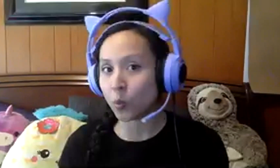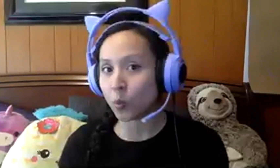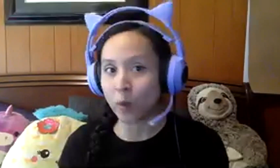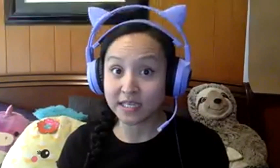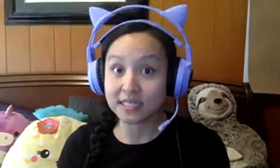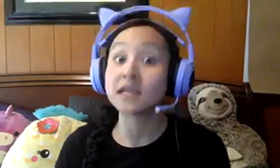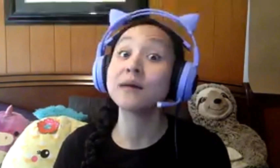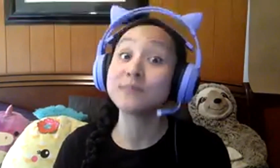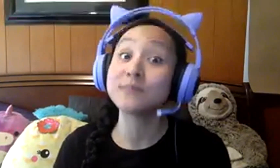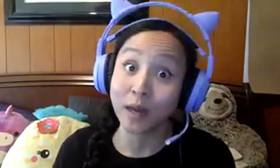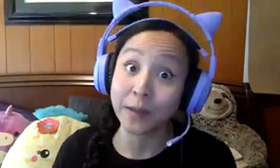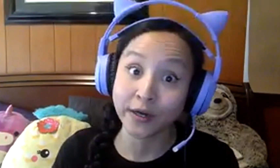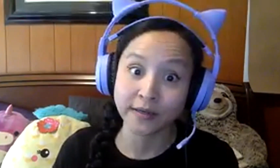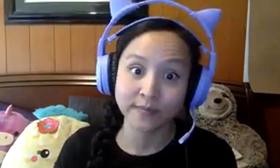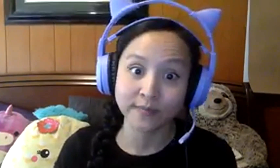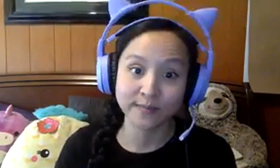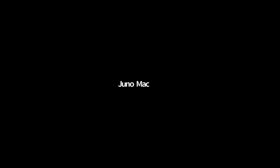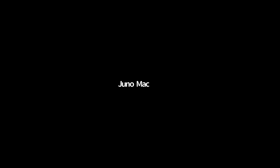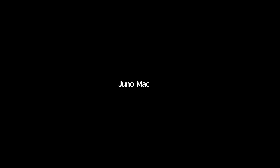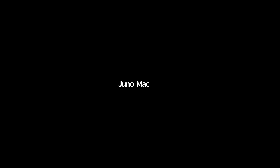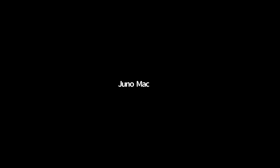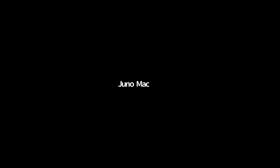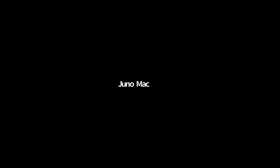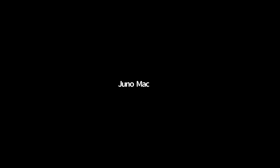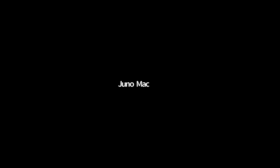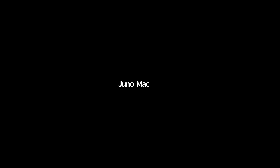records get wiped at 18 and I'm done my pardon.